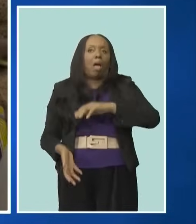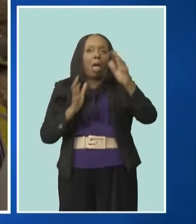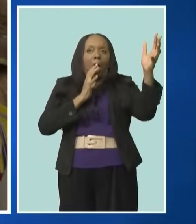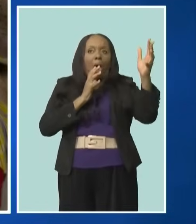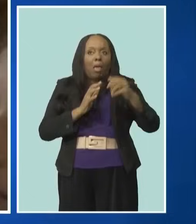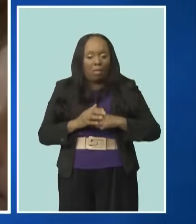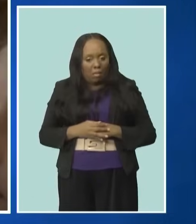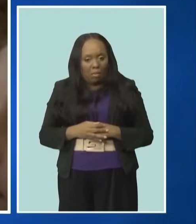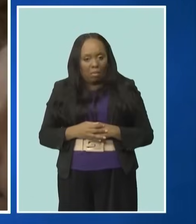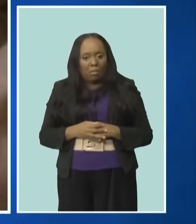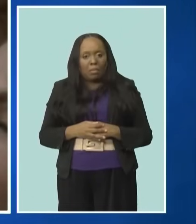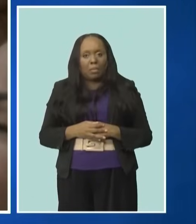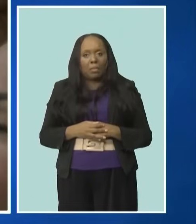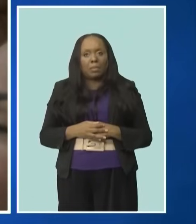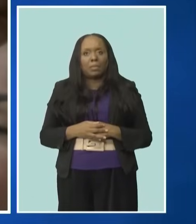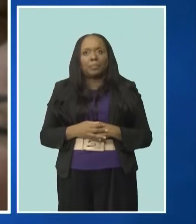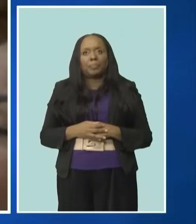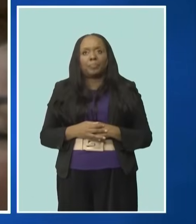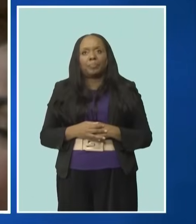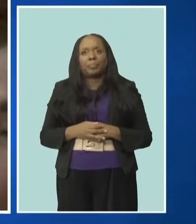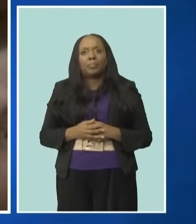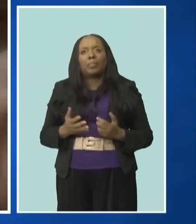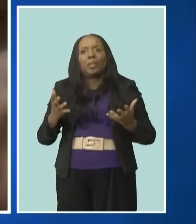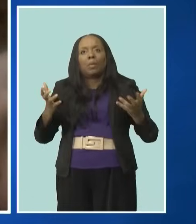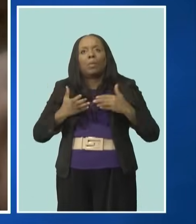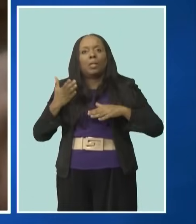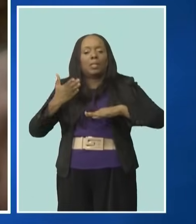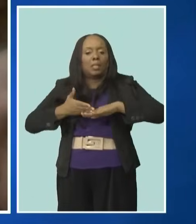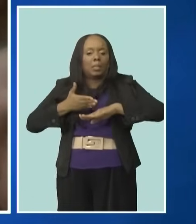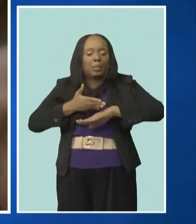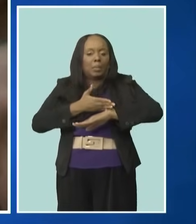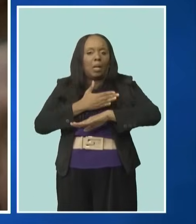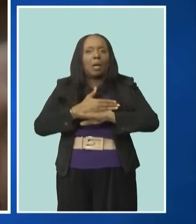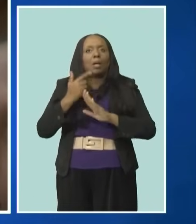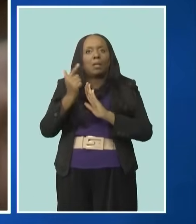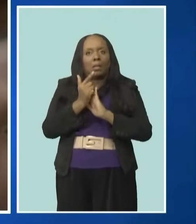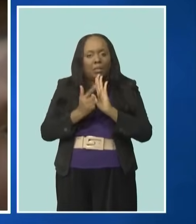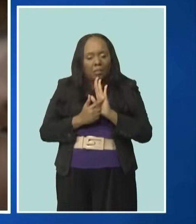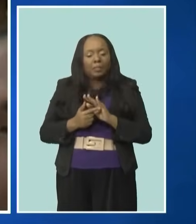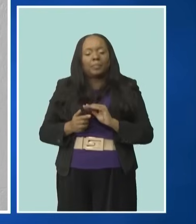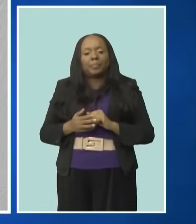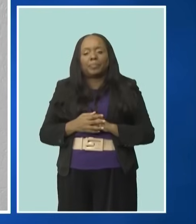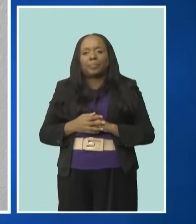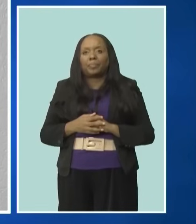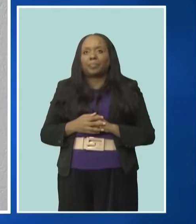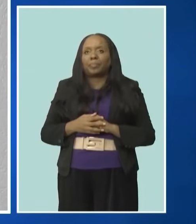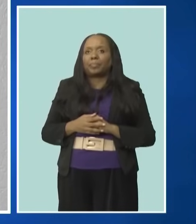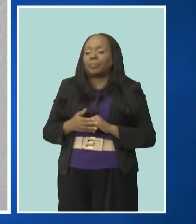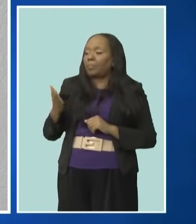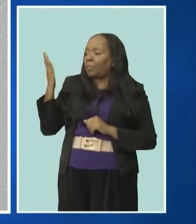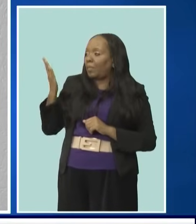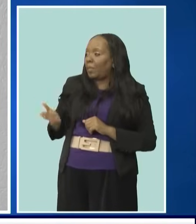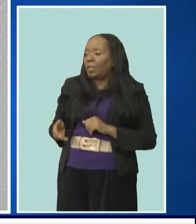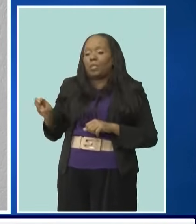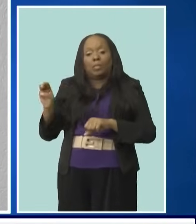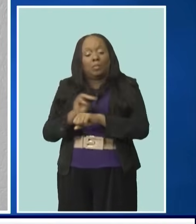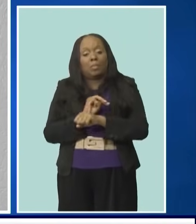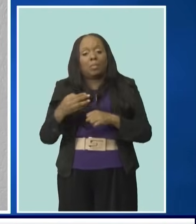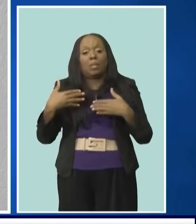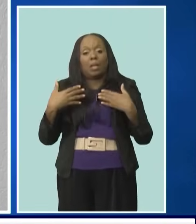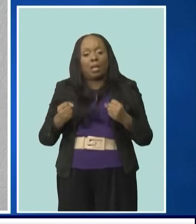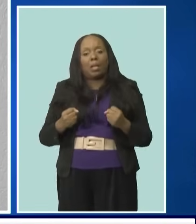control. And improved legislation is one key strategy. The Ministry of Health is in its advanced stages